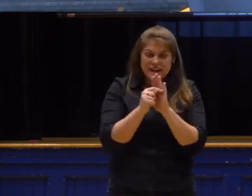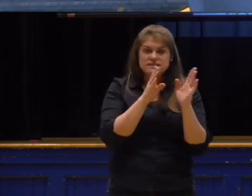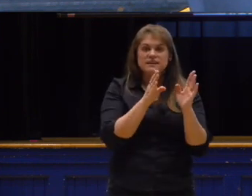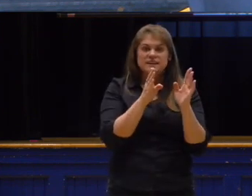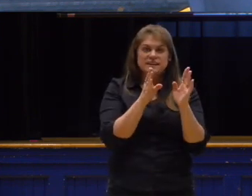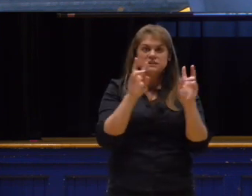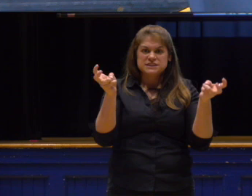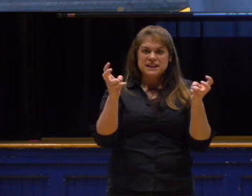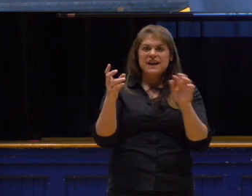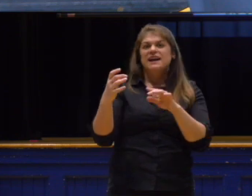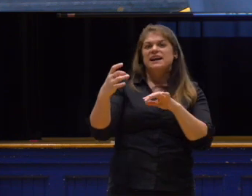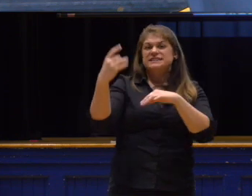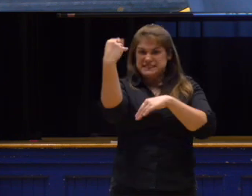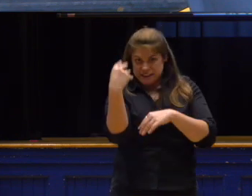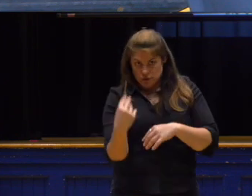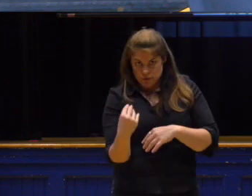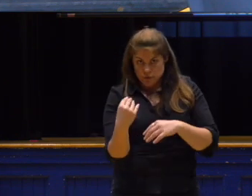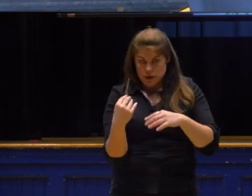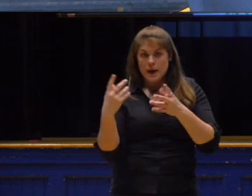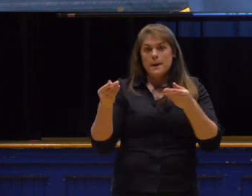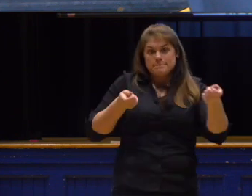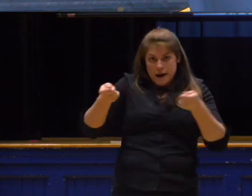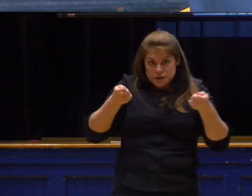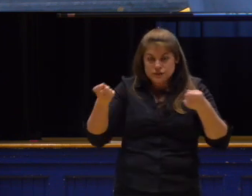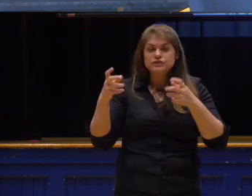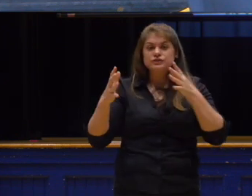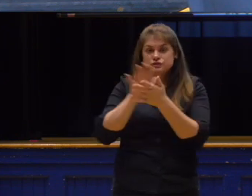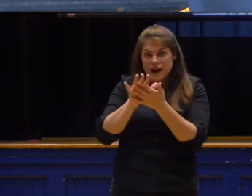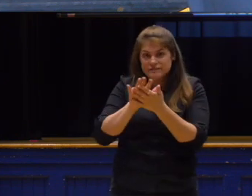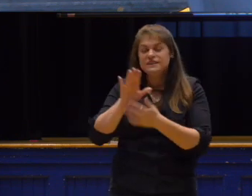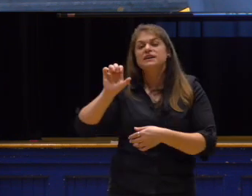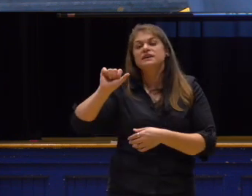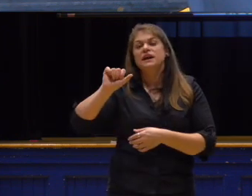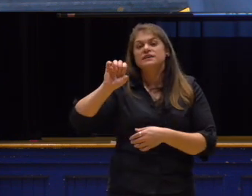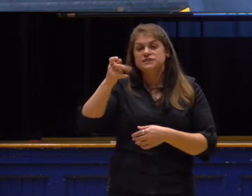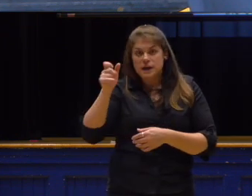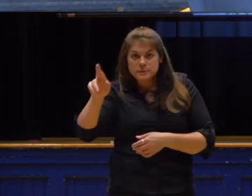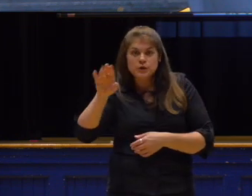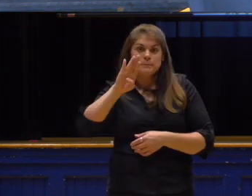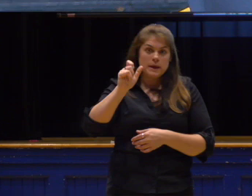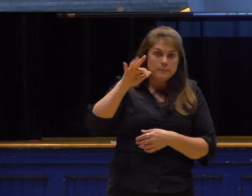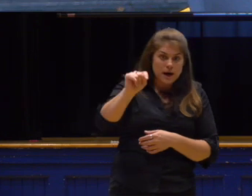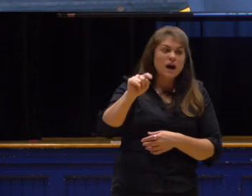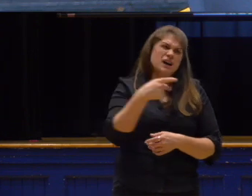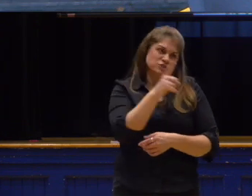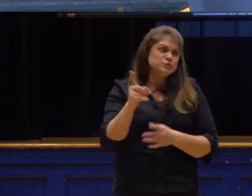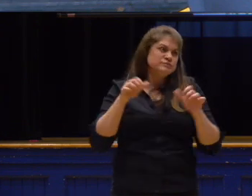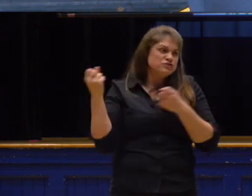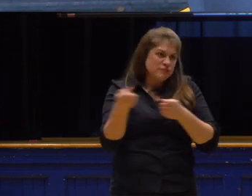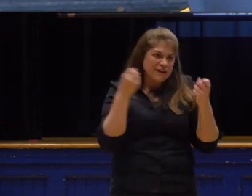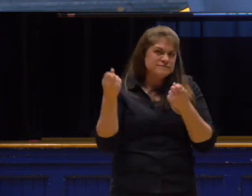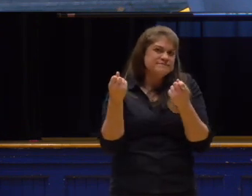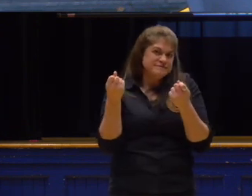signal that allows traffic on Sumner Avenue, then Dickinson, then Belmont, and as you people know, I've been doing it my whole life, it's